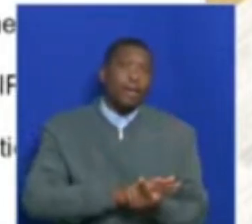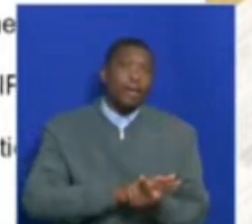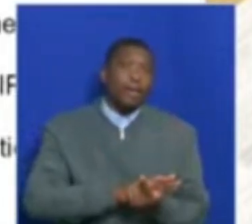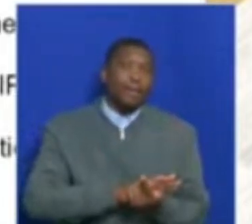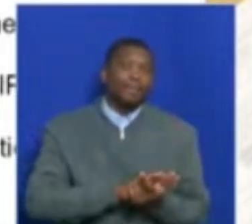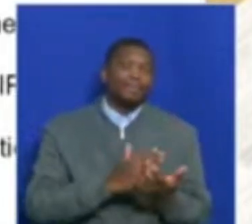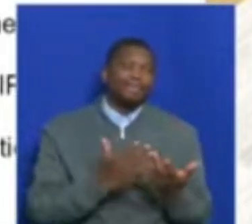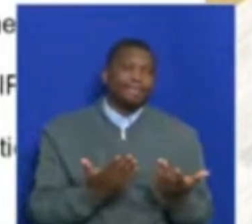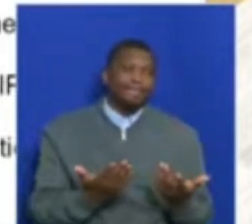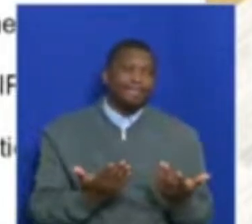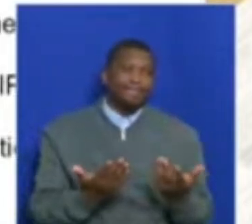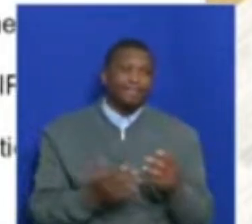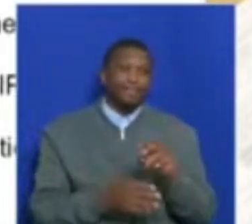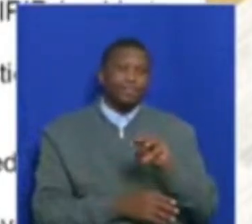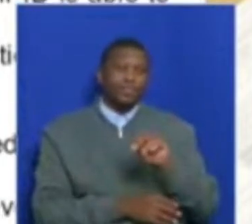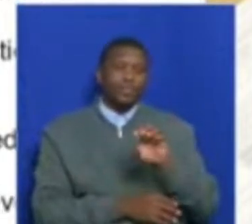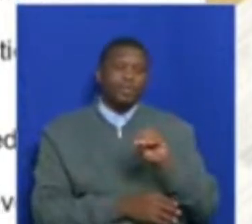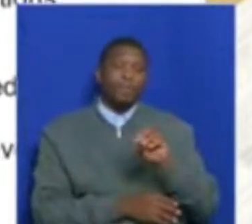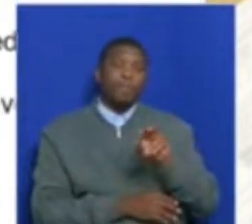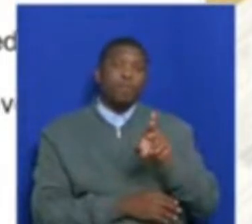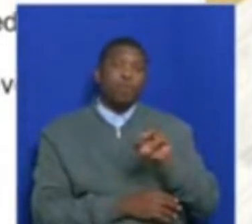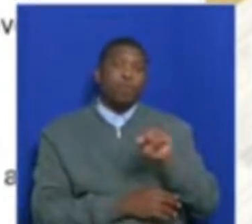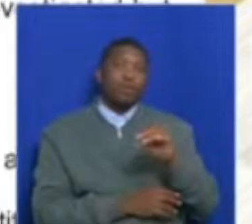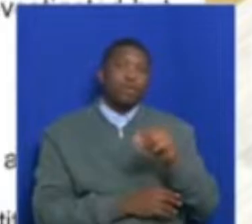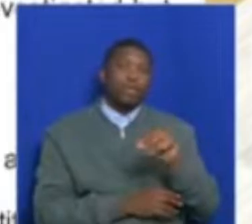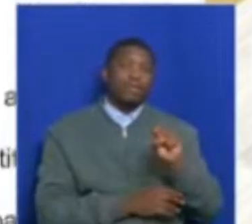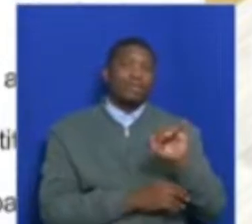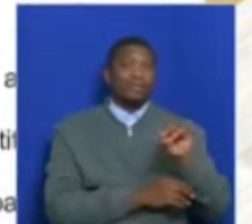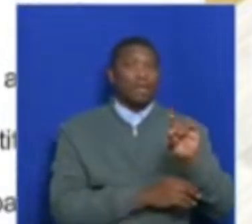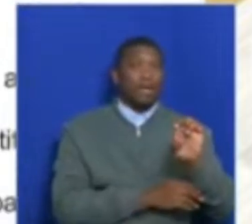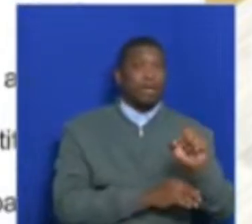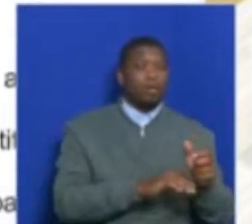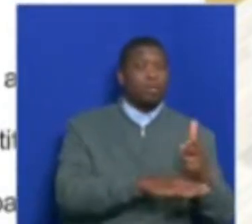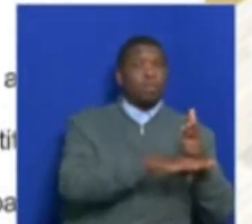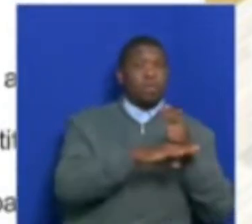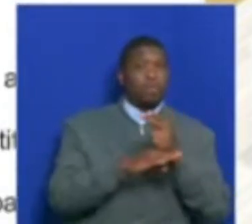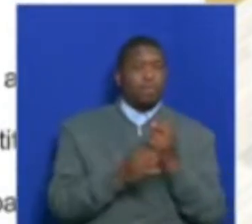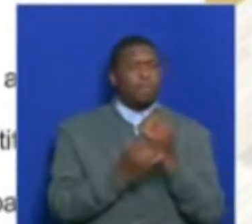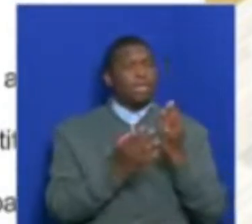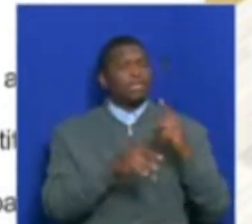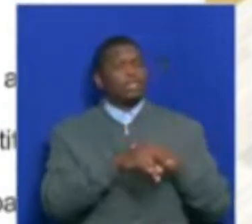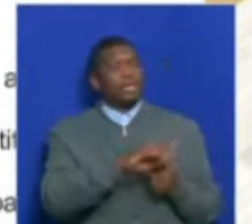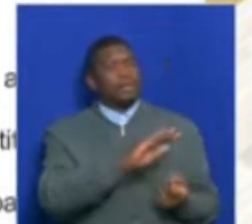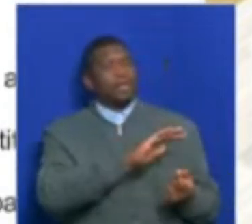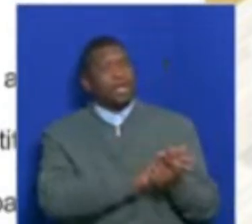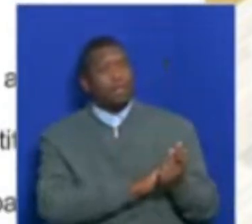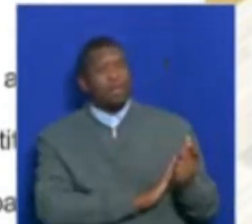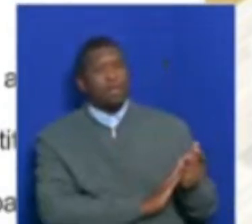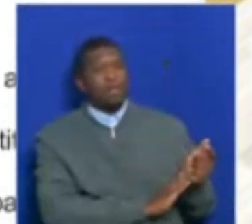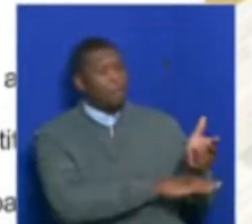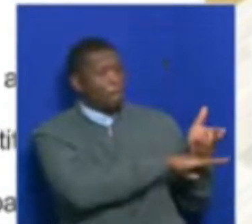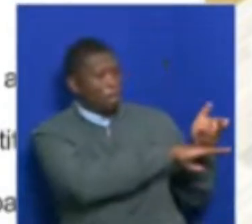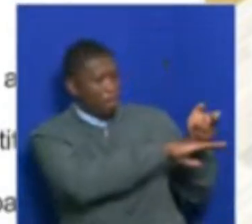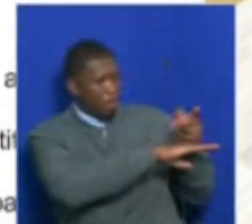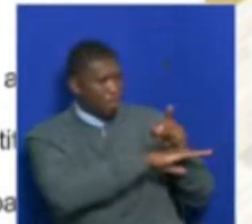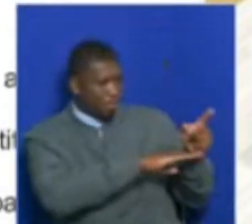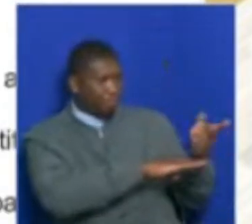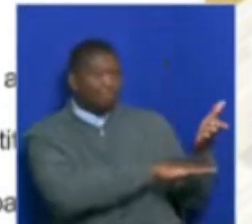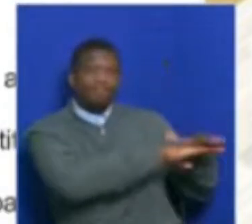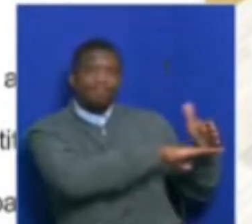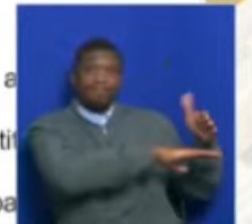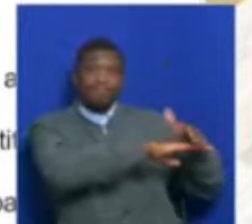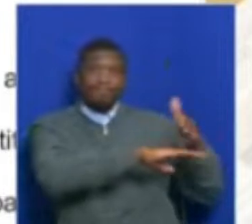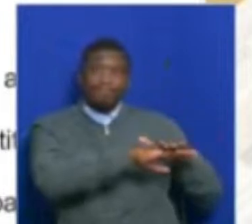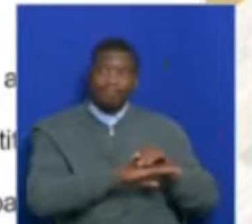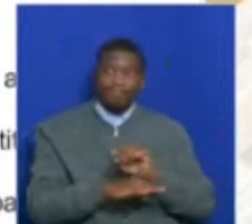Morningside shooting. In most cases of killings by the task team, IPID is not informed immediately of the incident, and